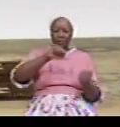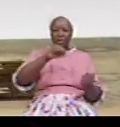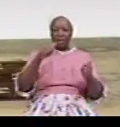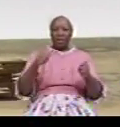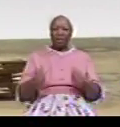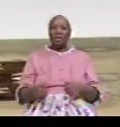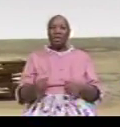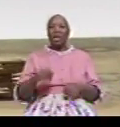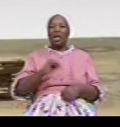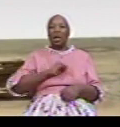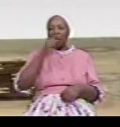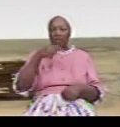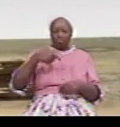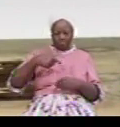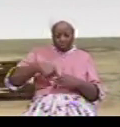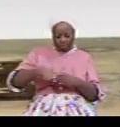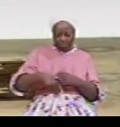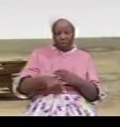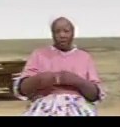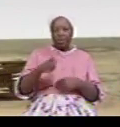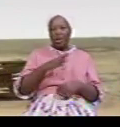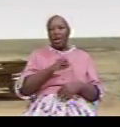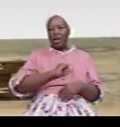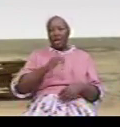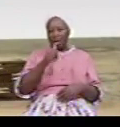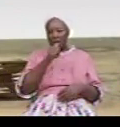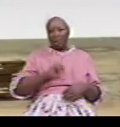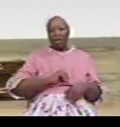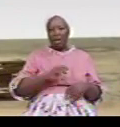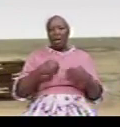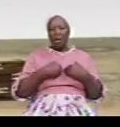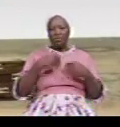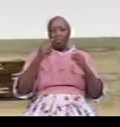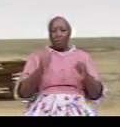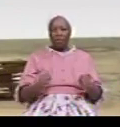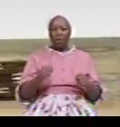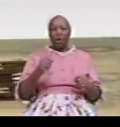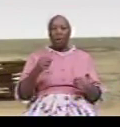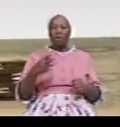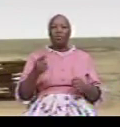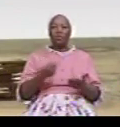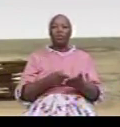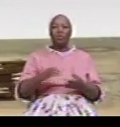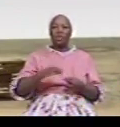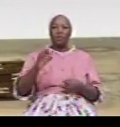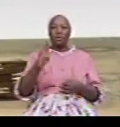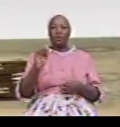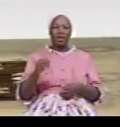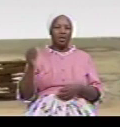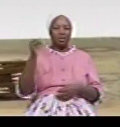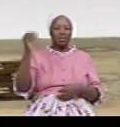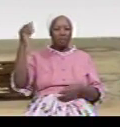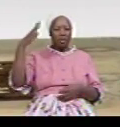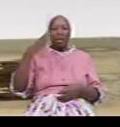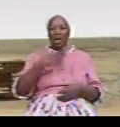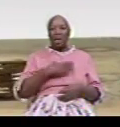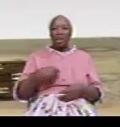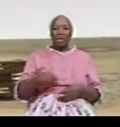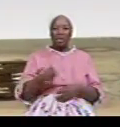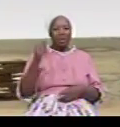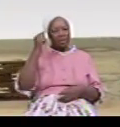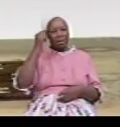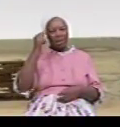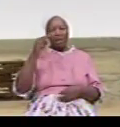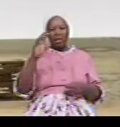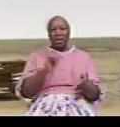I'm immersed, I'm empowered in the Holy Ghost by grace. And they think